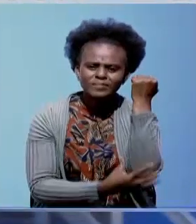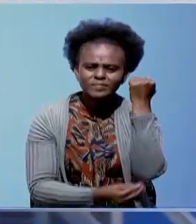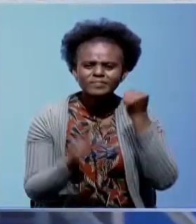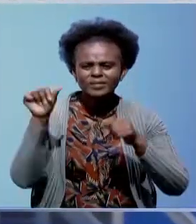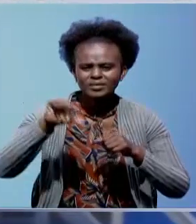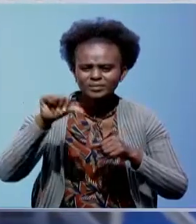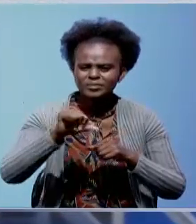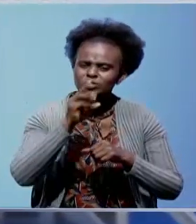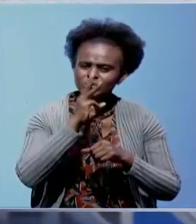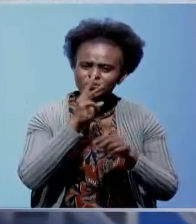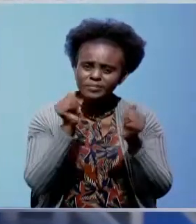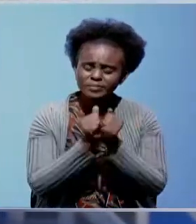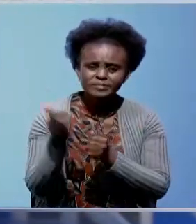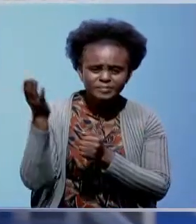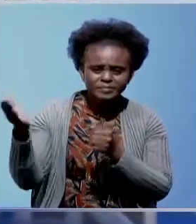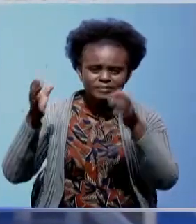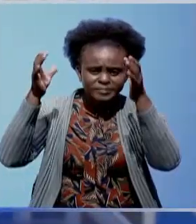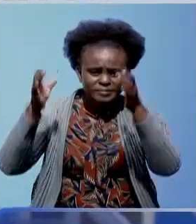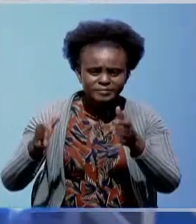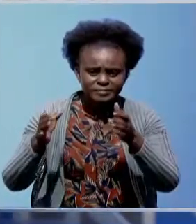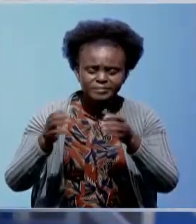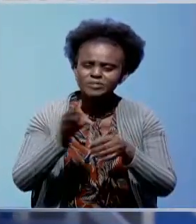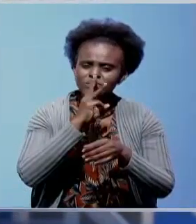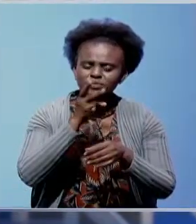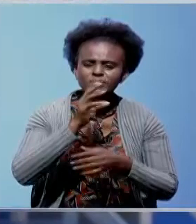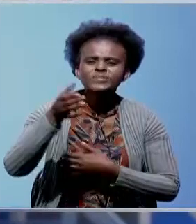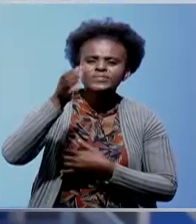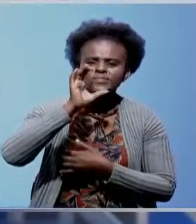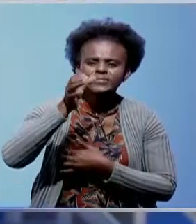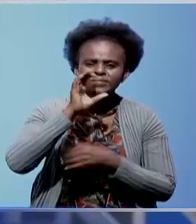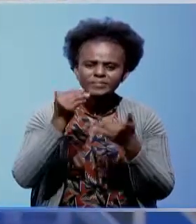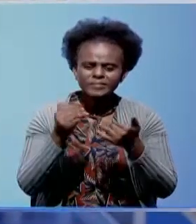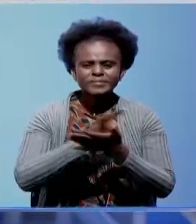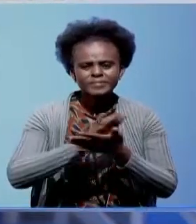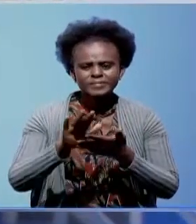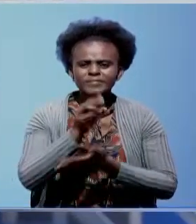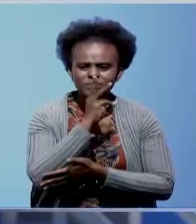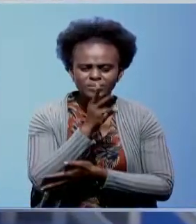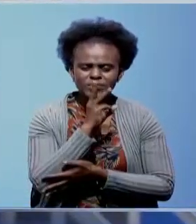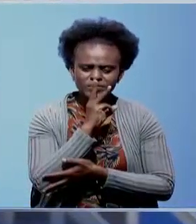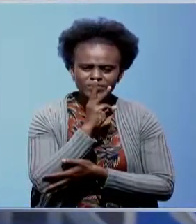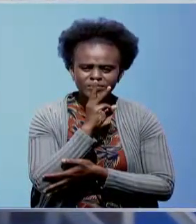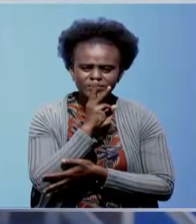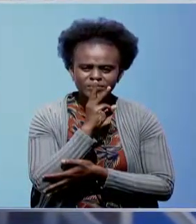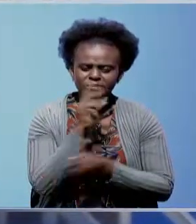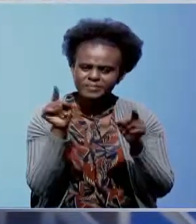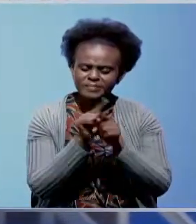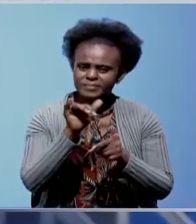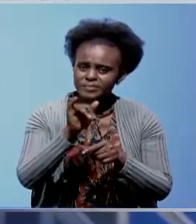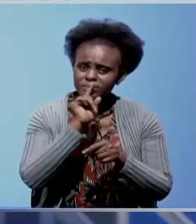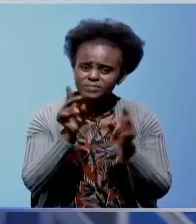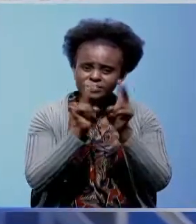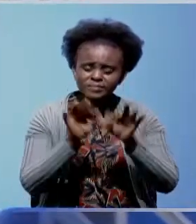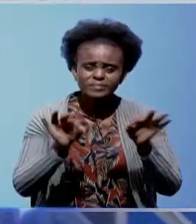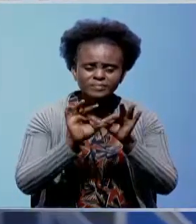But with this facility, the water that they will be drinking is clean water. And it is therefore